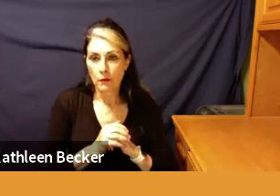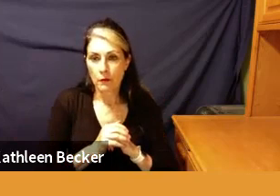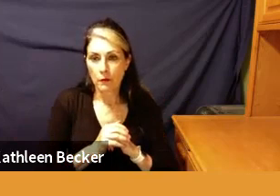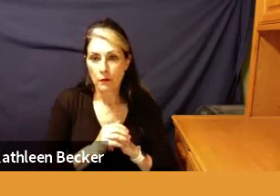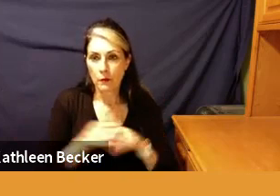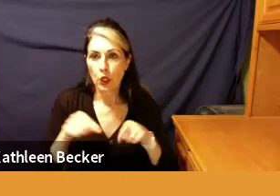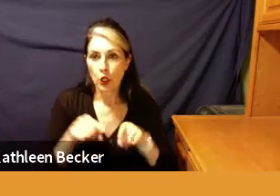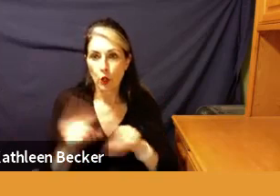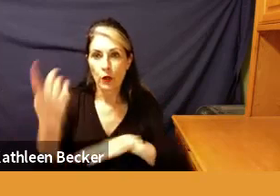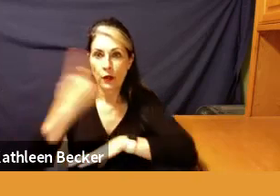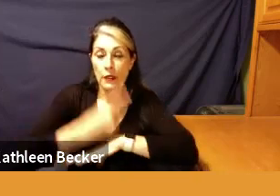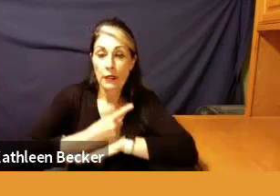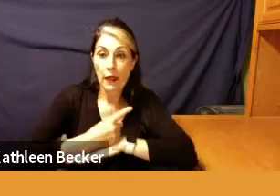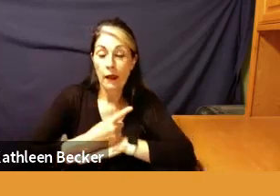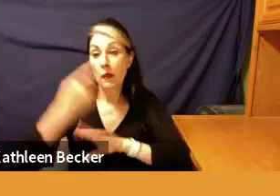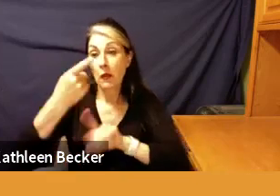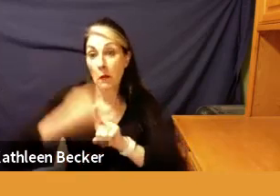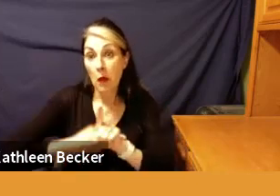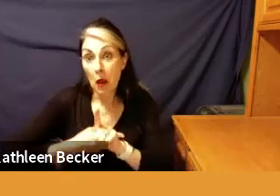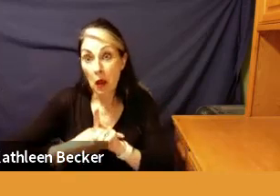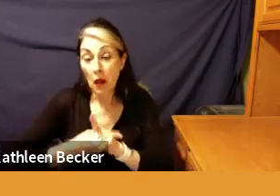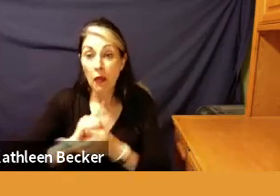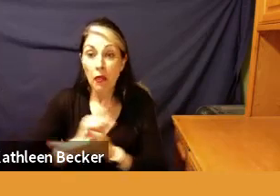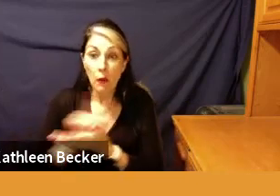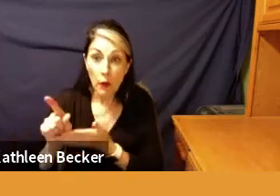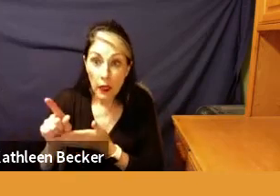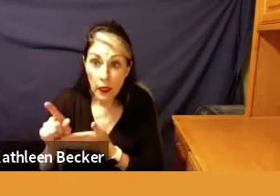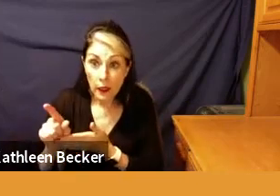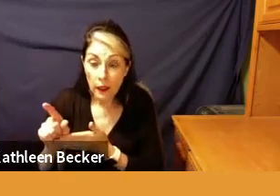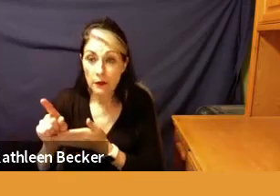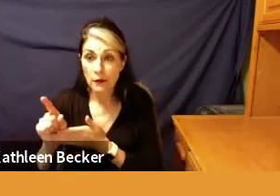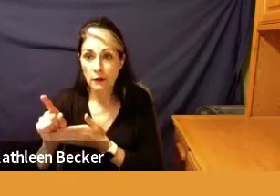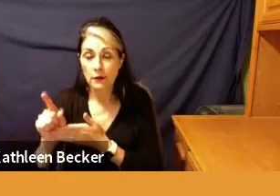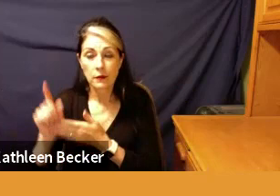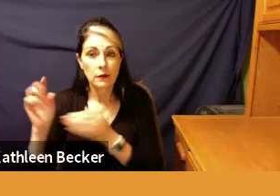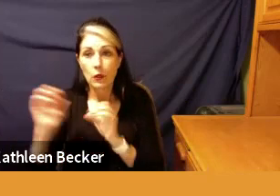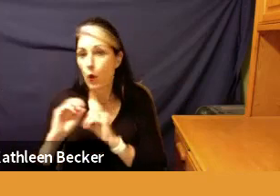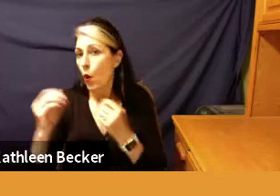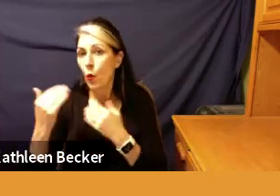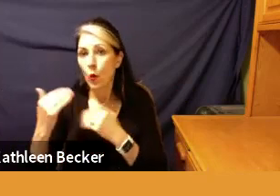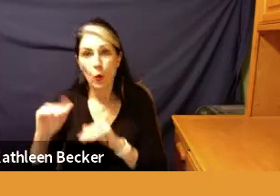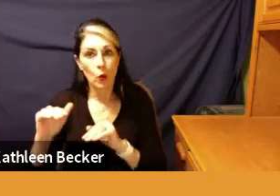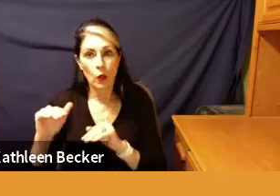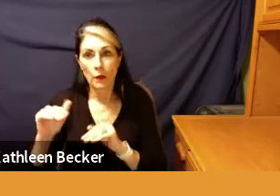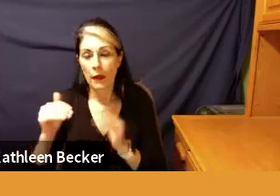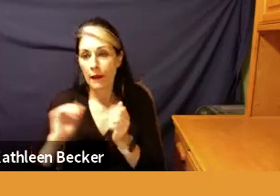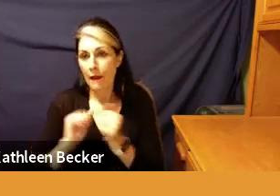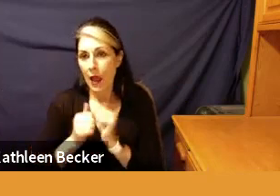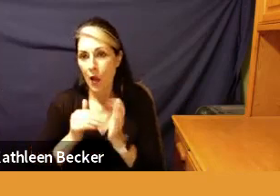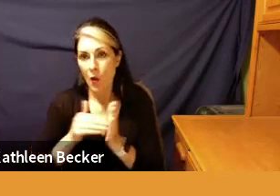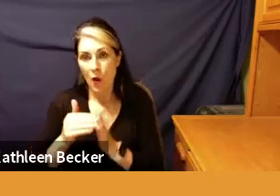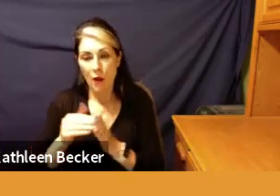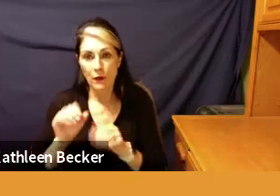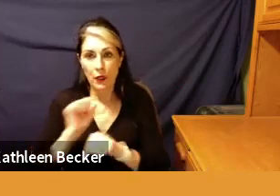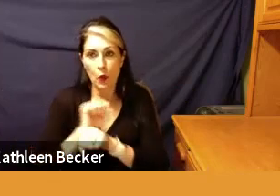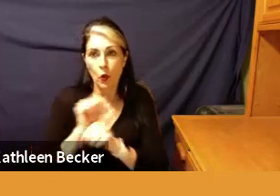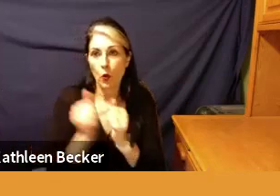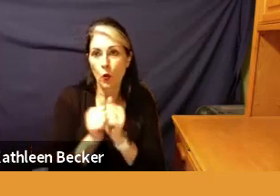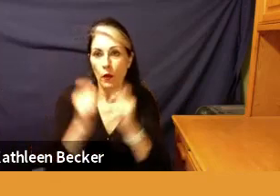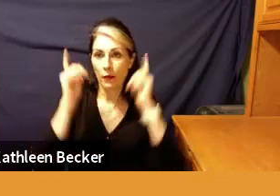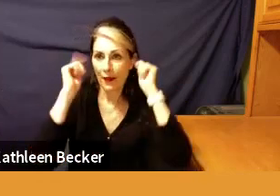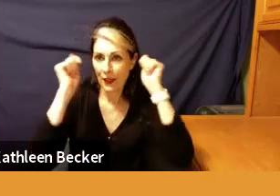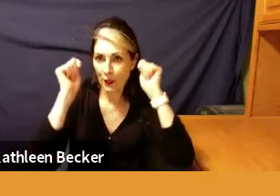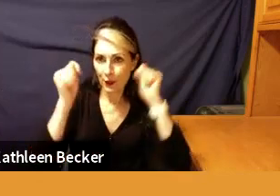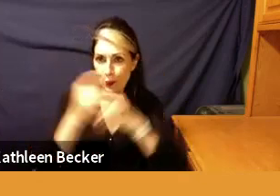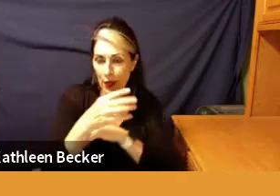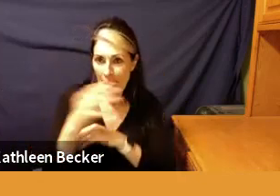throughout the day, throughout the month, throughout the week. There's no limit on how many times they can work with the tutor.